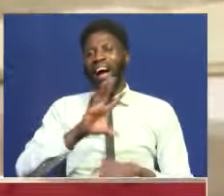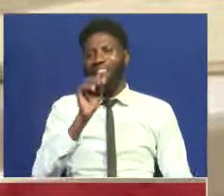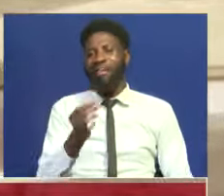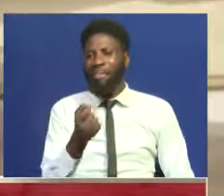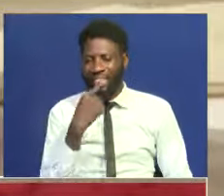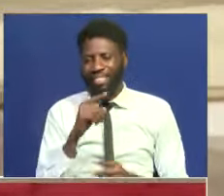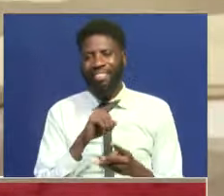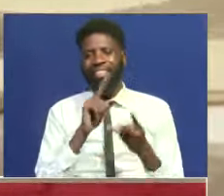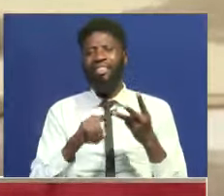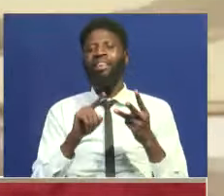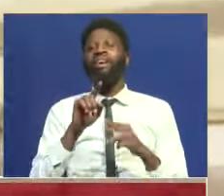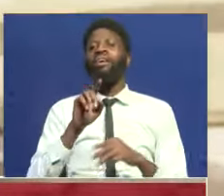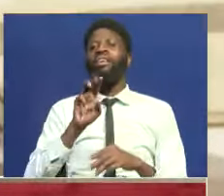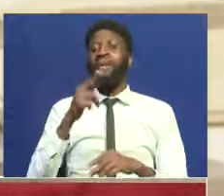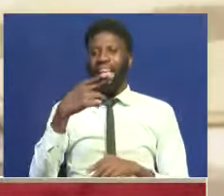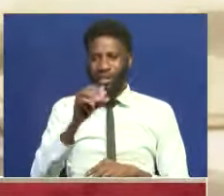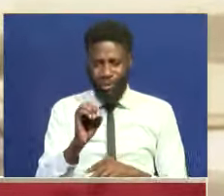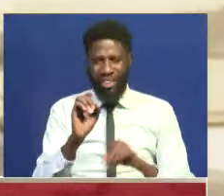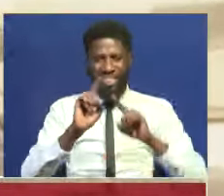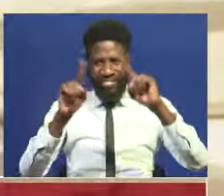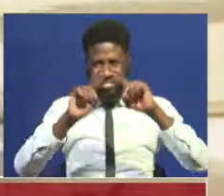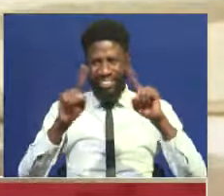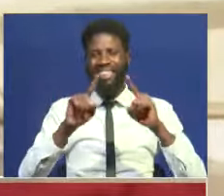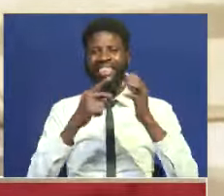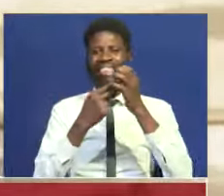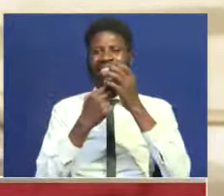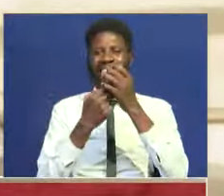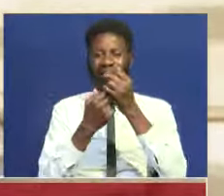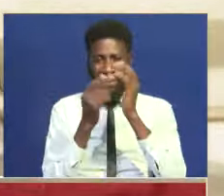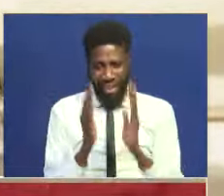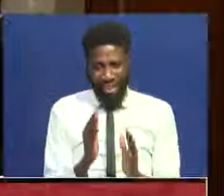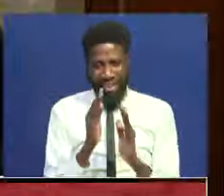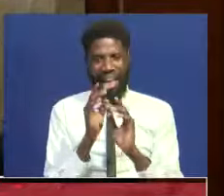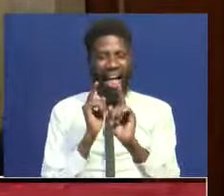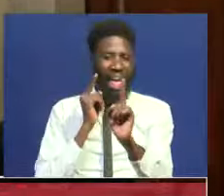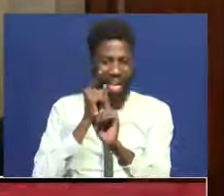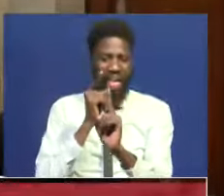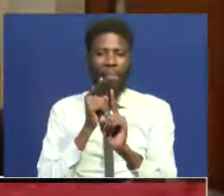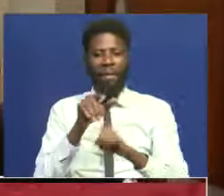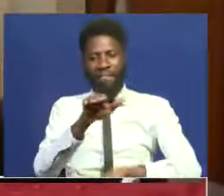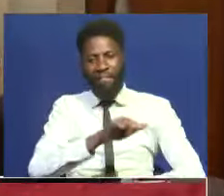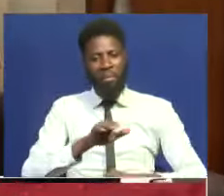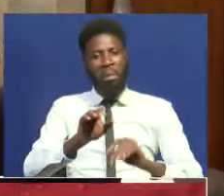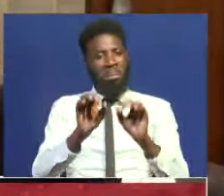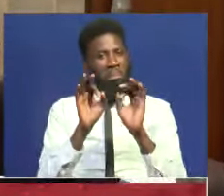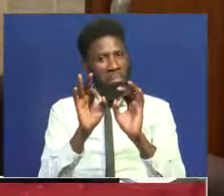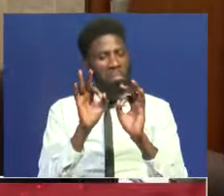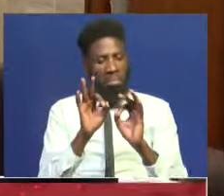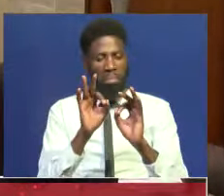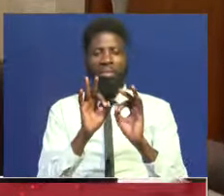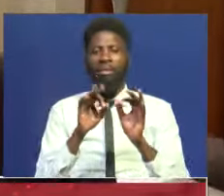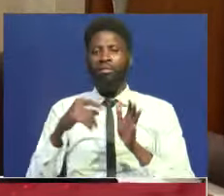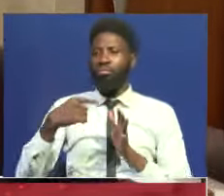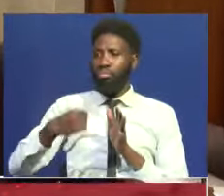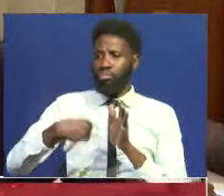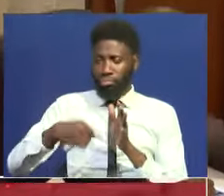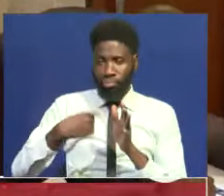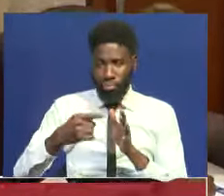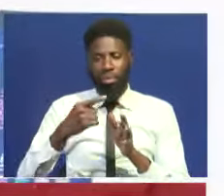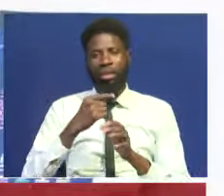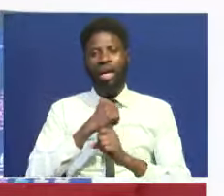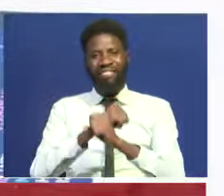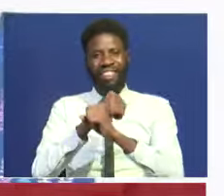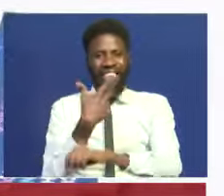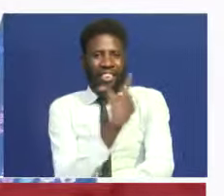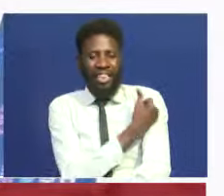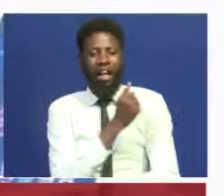other regional and international stakeholders to create an enabling environment for vaccine manufacturing in Africa by mobilizing adequate resources